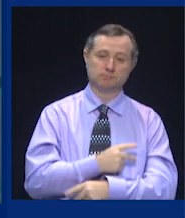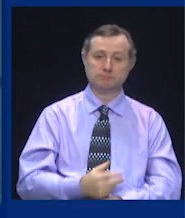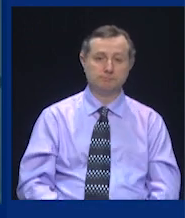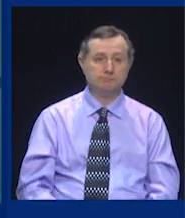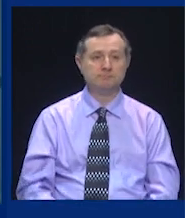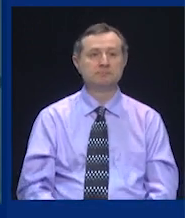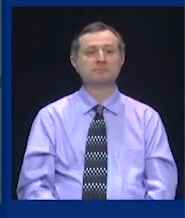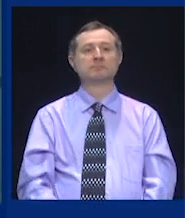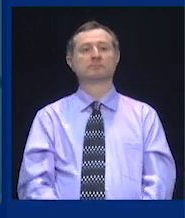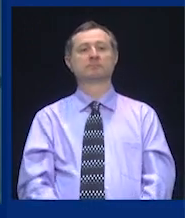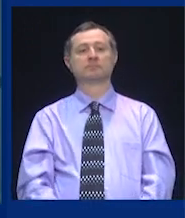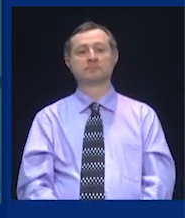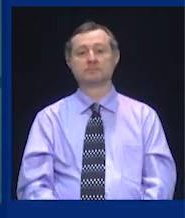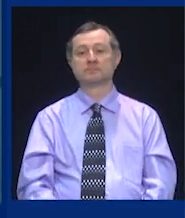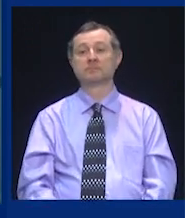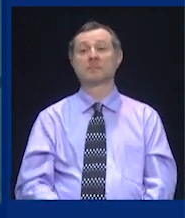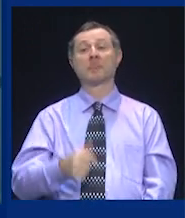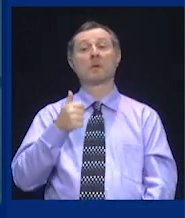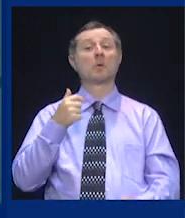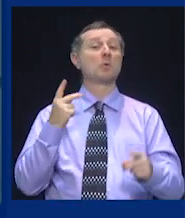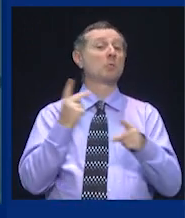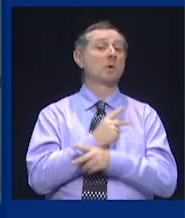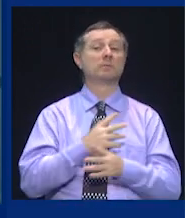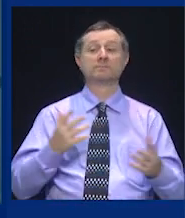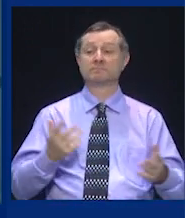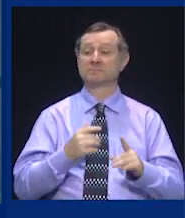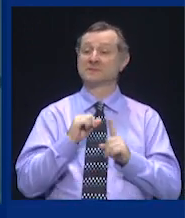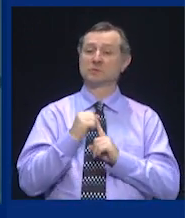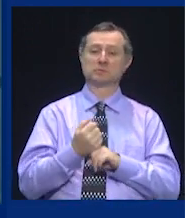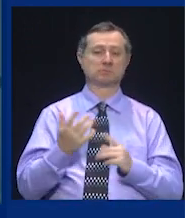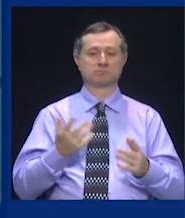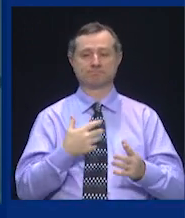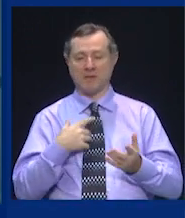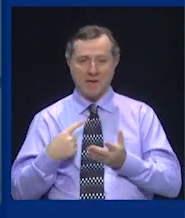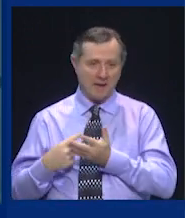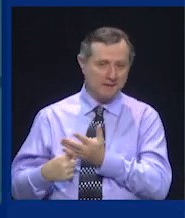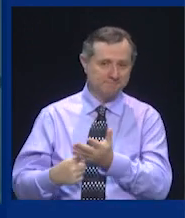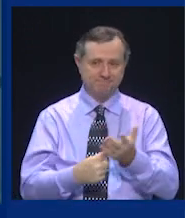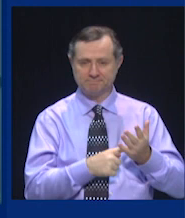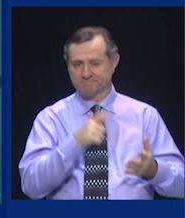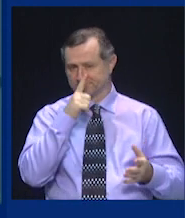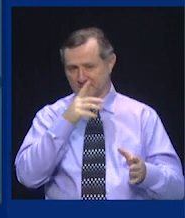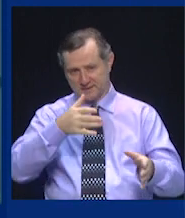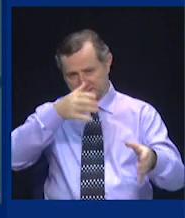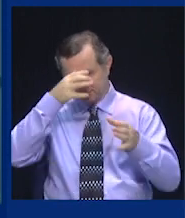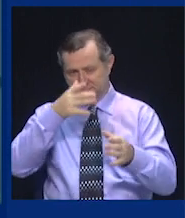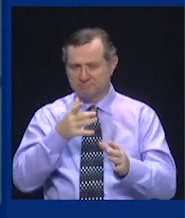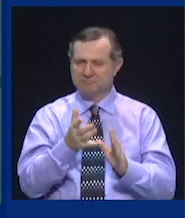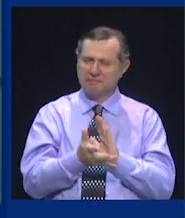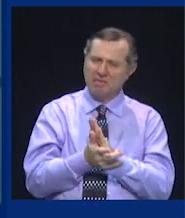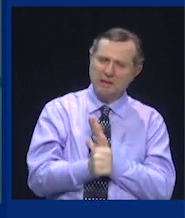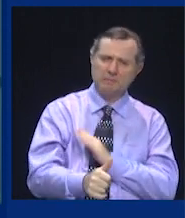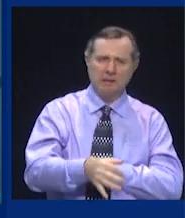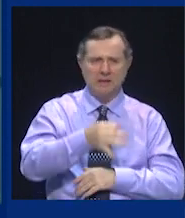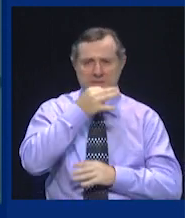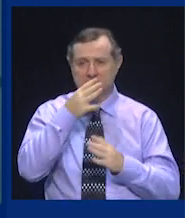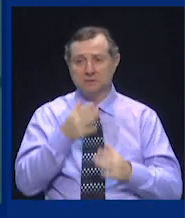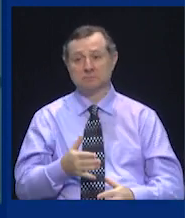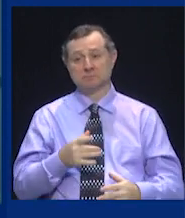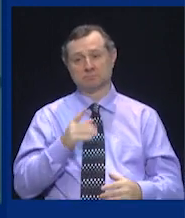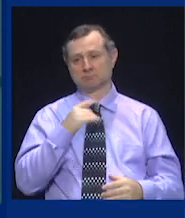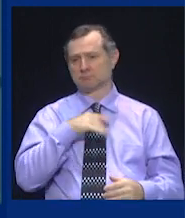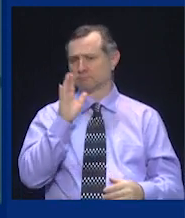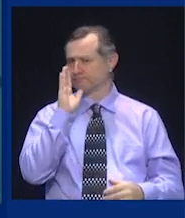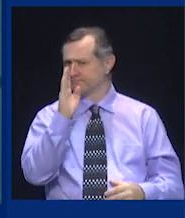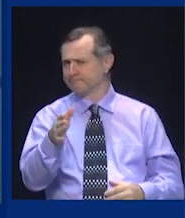What's their worst fear? When I talk to the national experts, it's my New York bluntness. I said, give me the worst